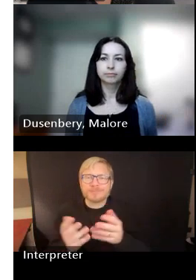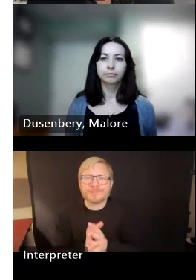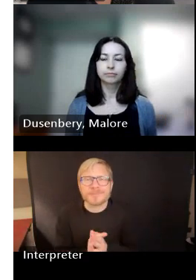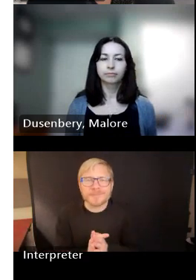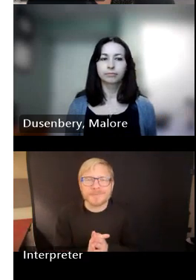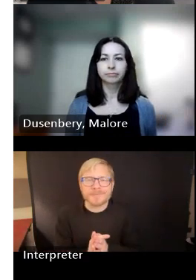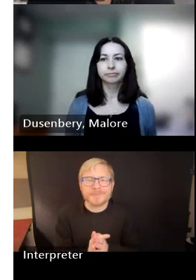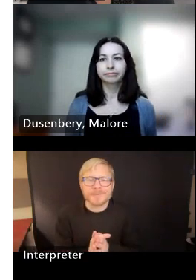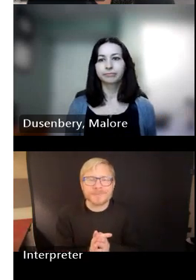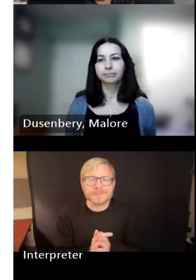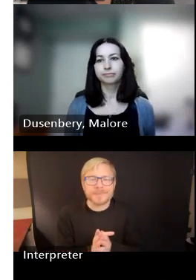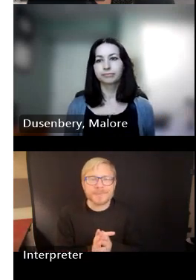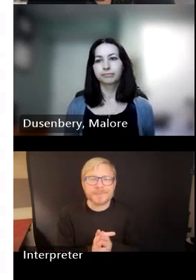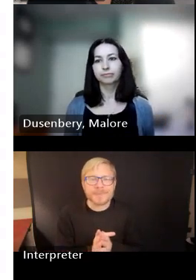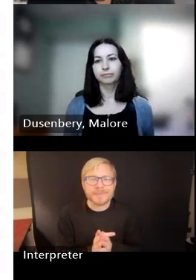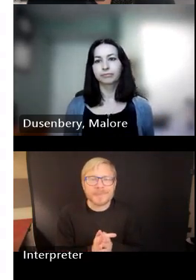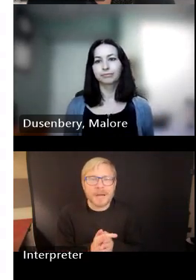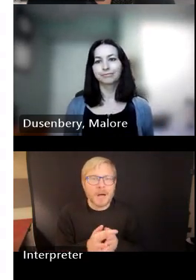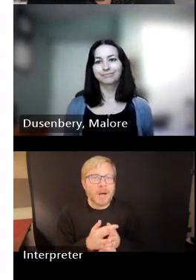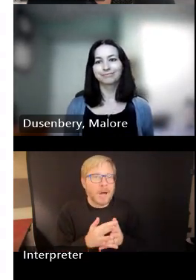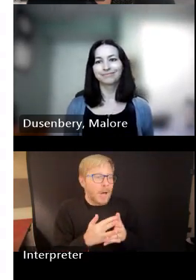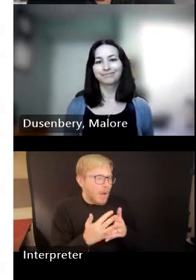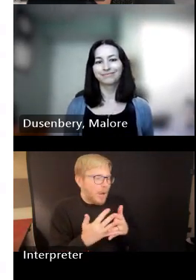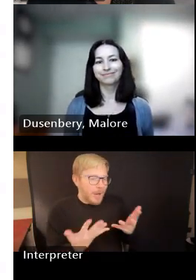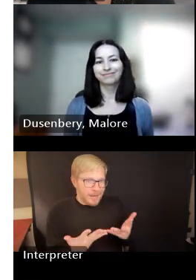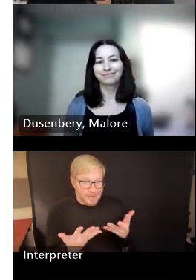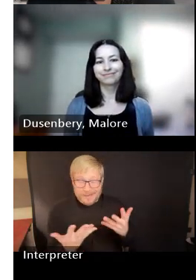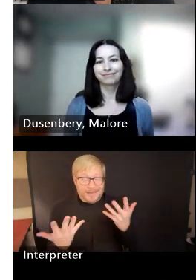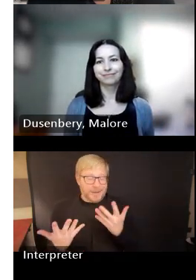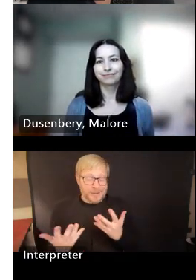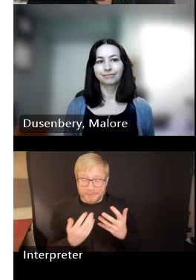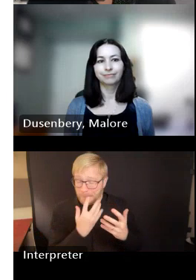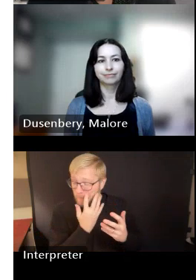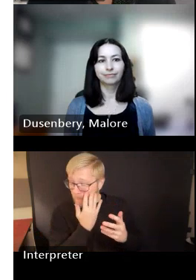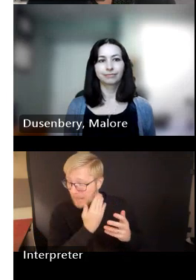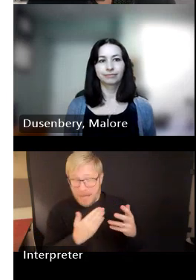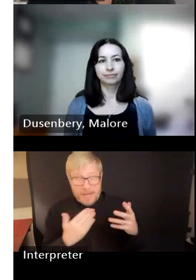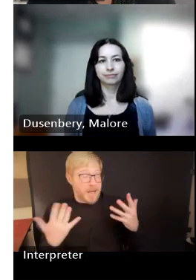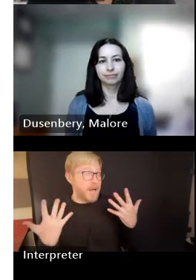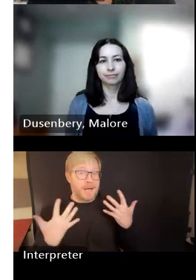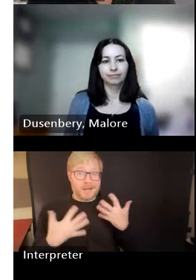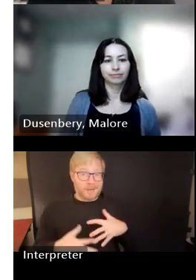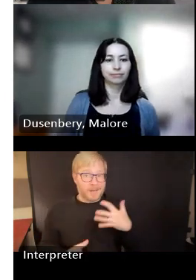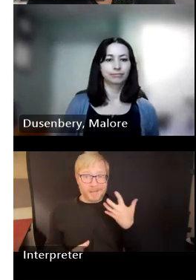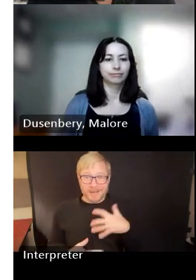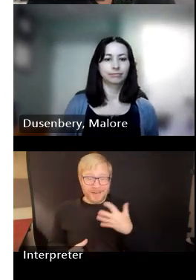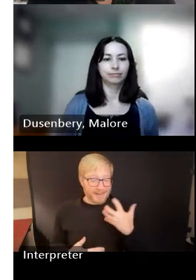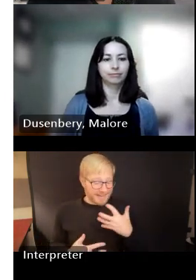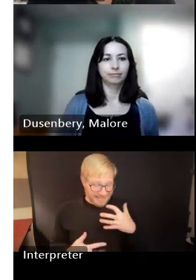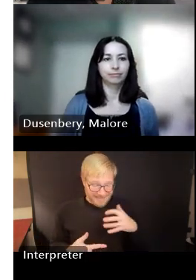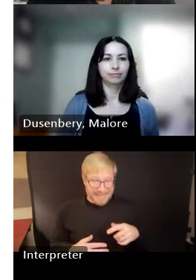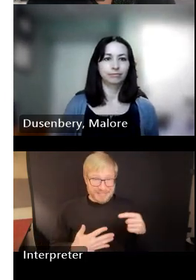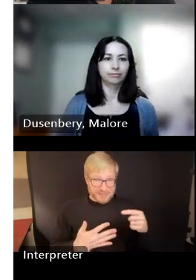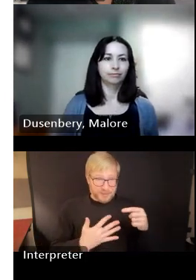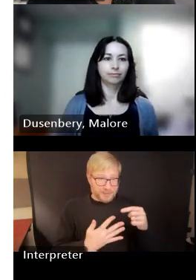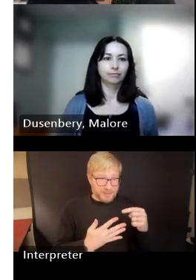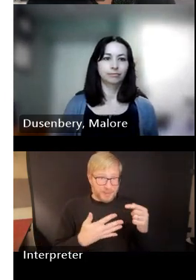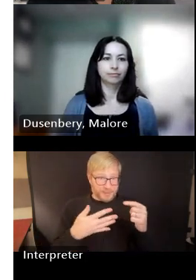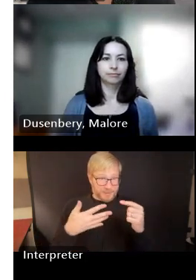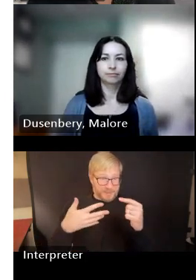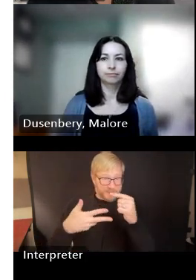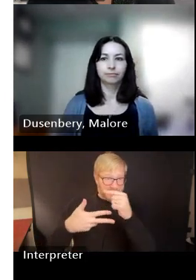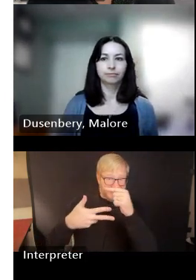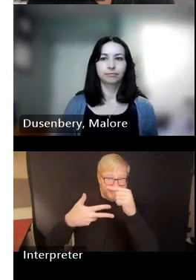Yeah, I mean, these these are really, to me, the central things. I think